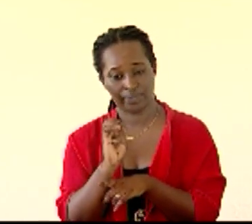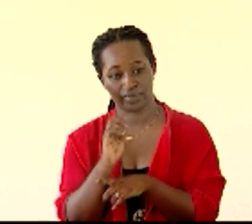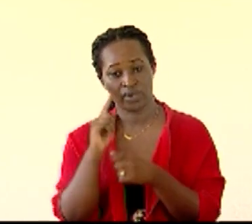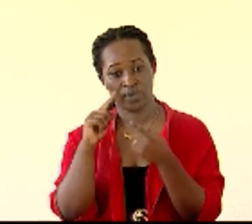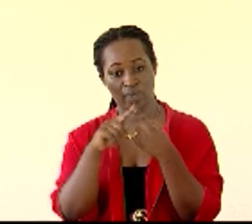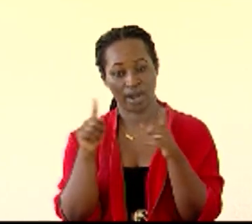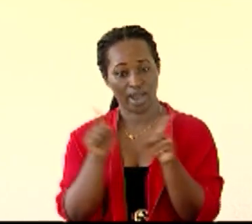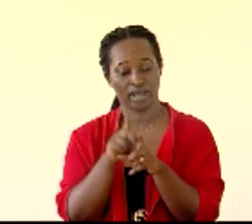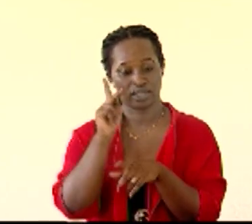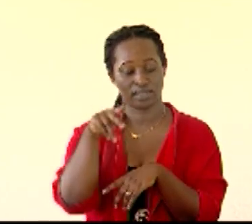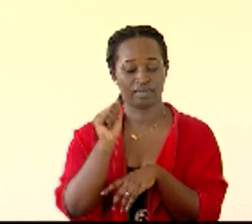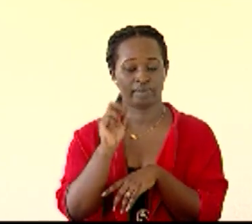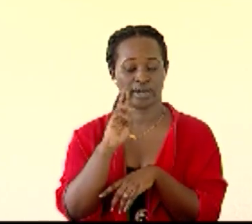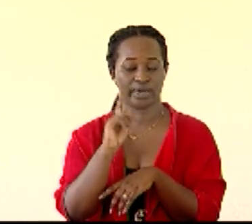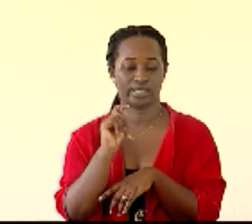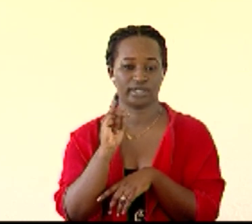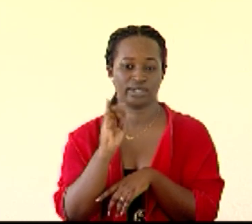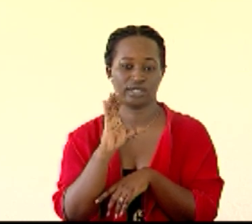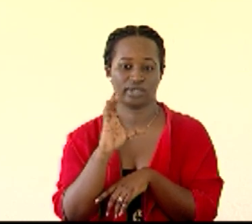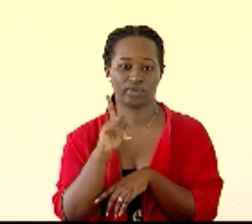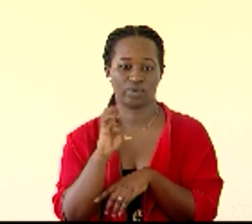as a particle, the photon.